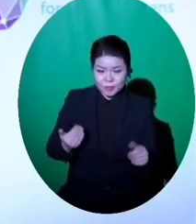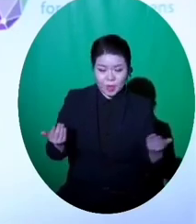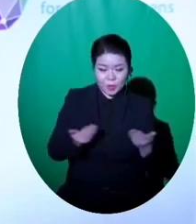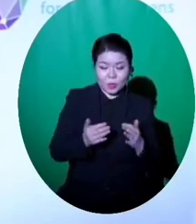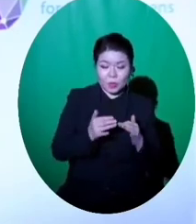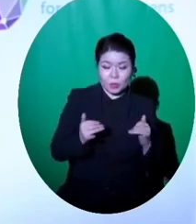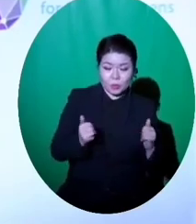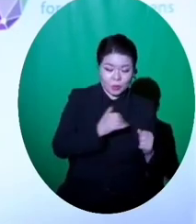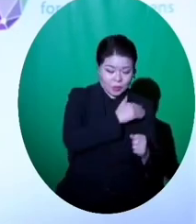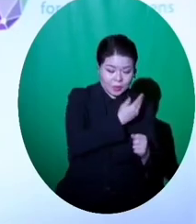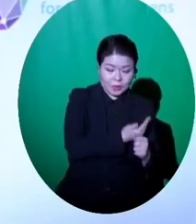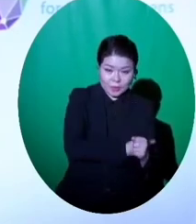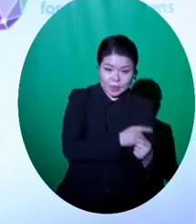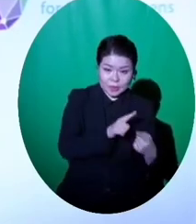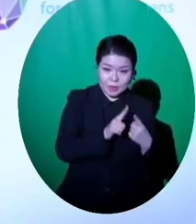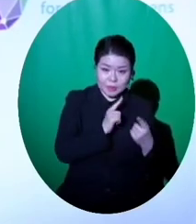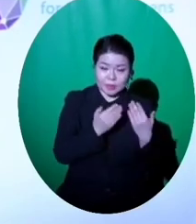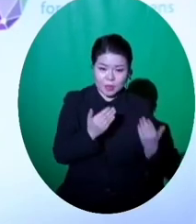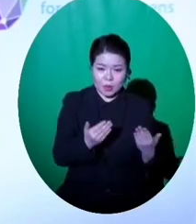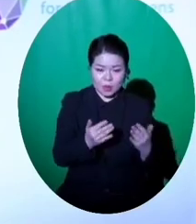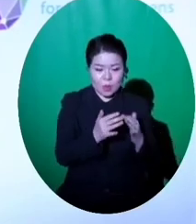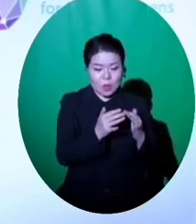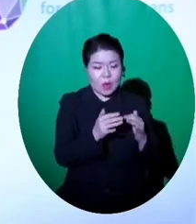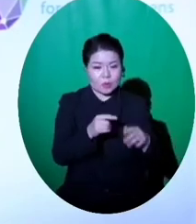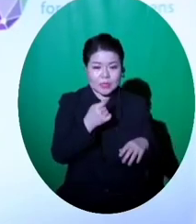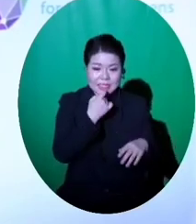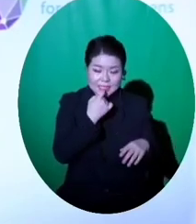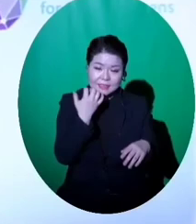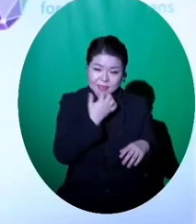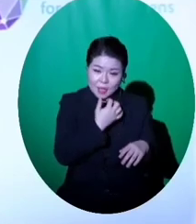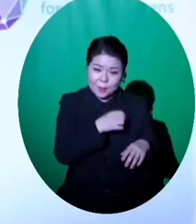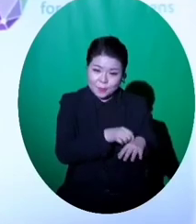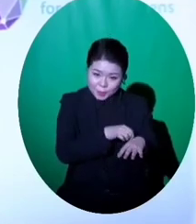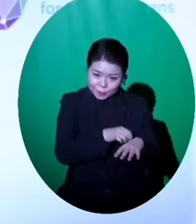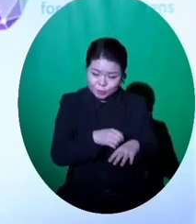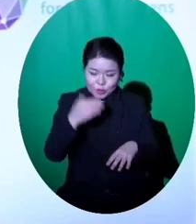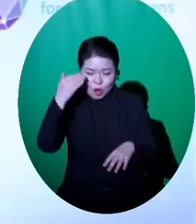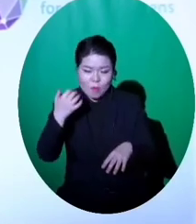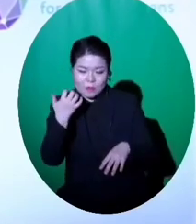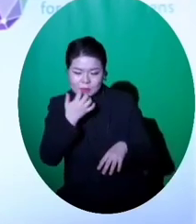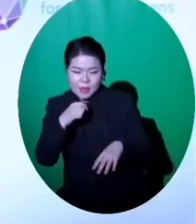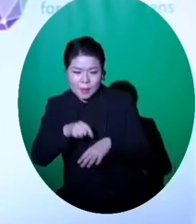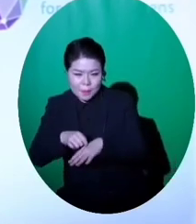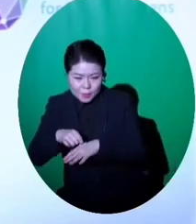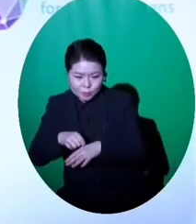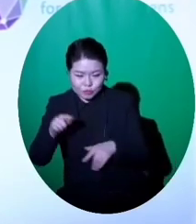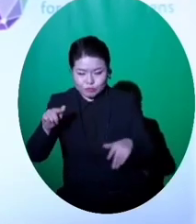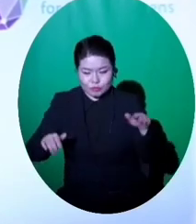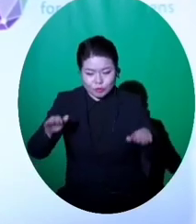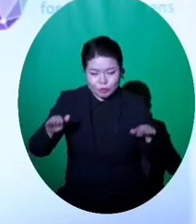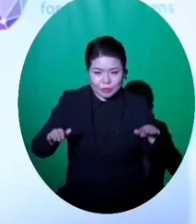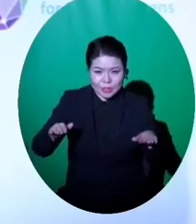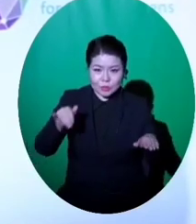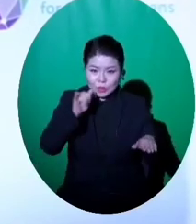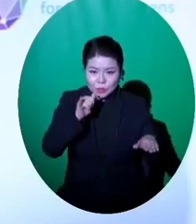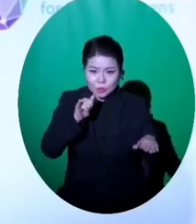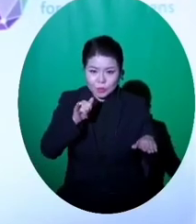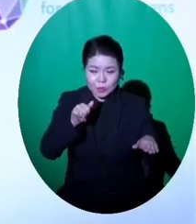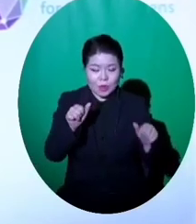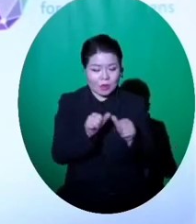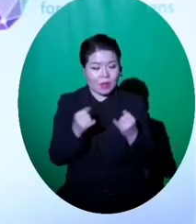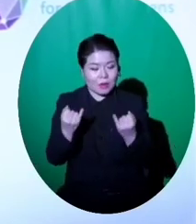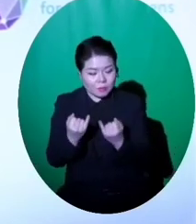actually race and class and sexism is something that exists today in any part of the world, and it will most likely to